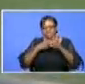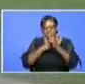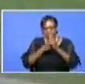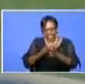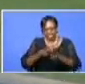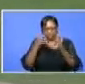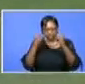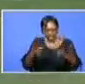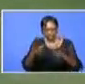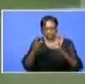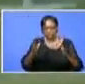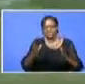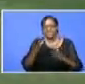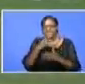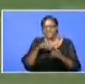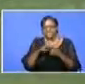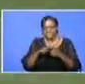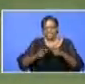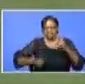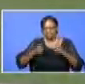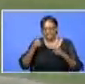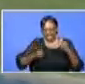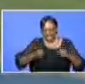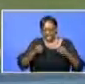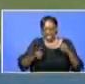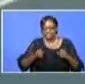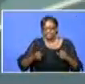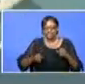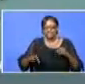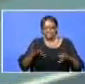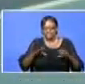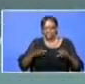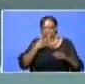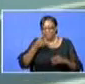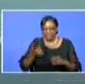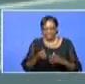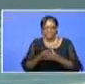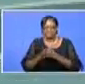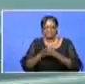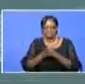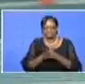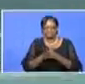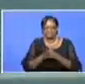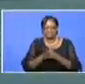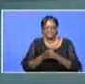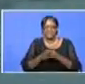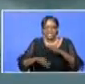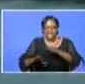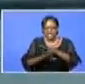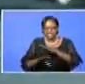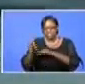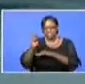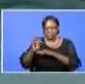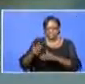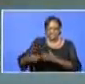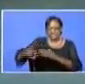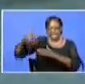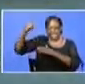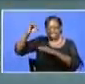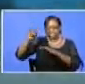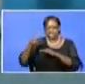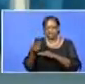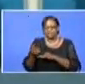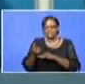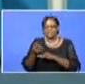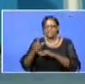my race that I needed to go out and run and do that to win. The under-20 boys high jump, Sean Miller